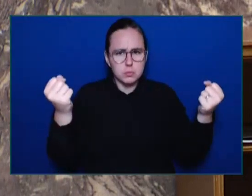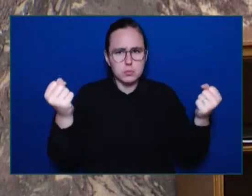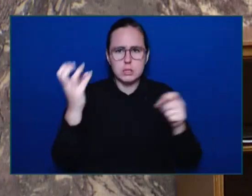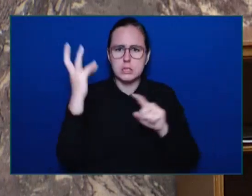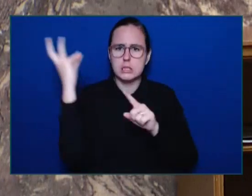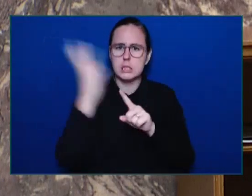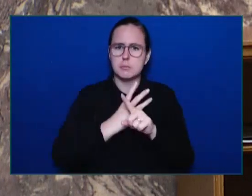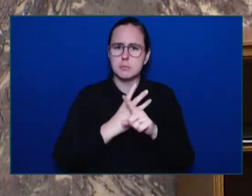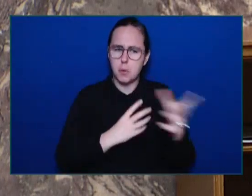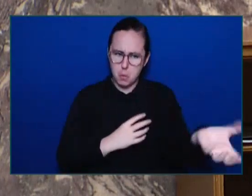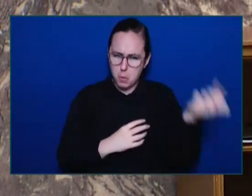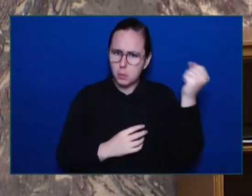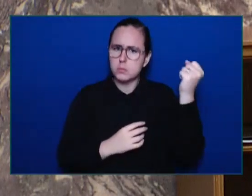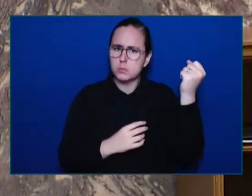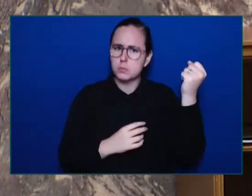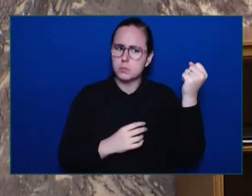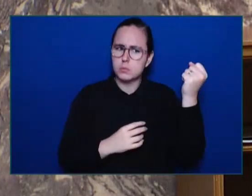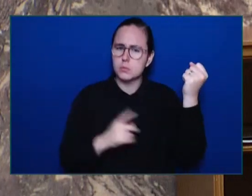every single family neighbourhood?